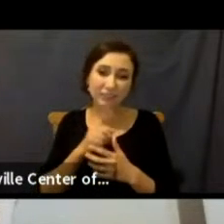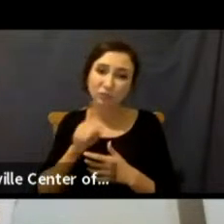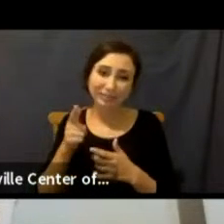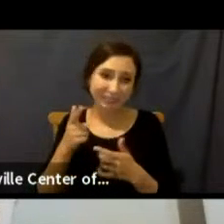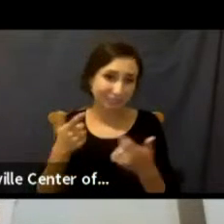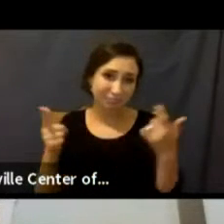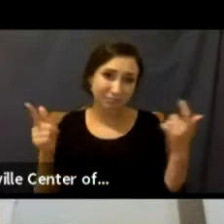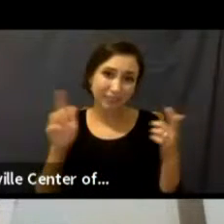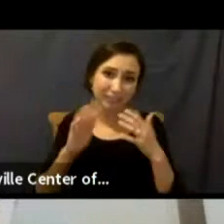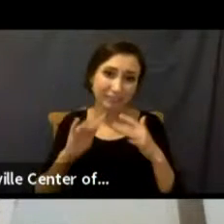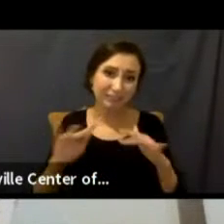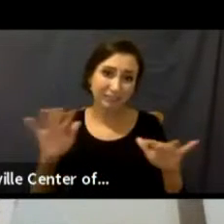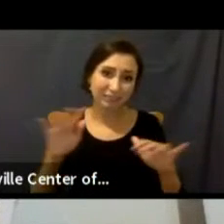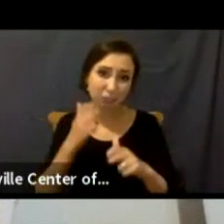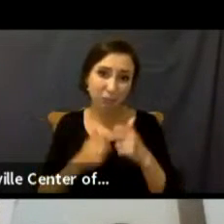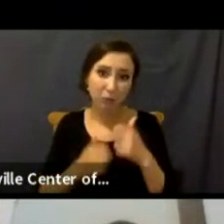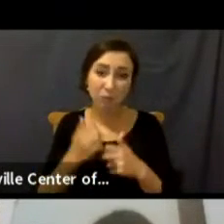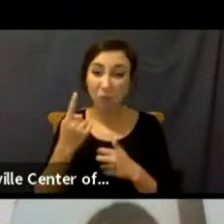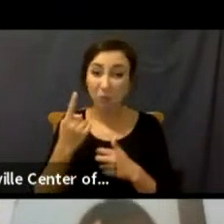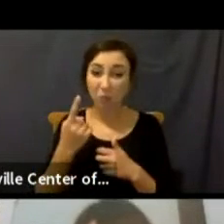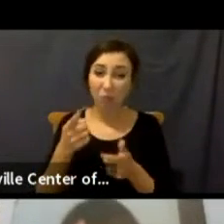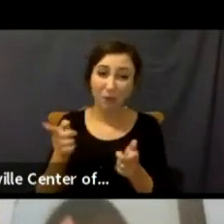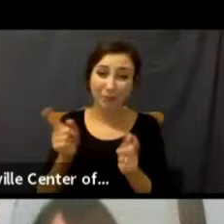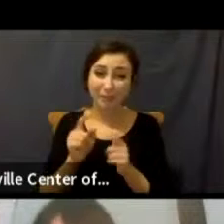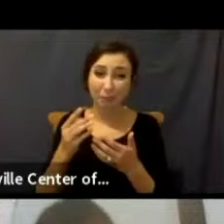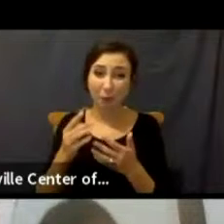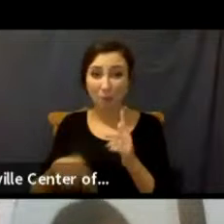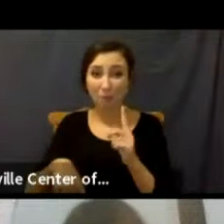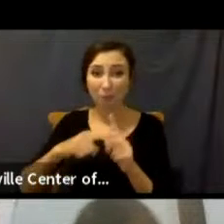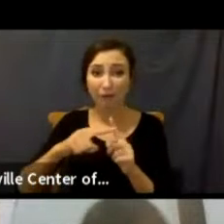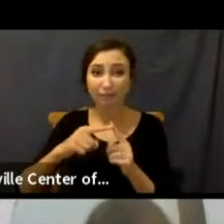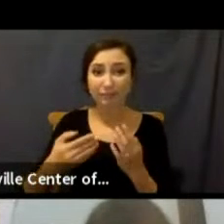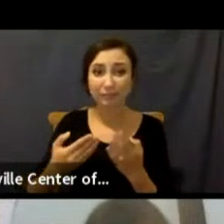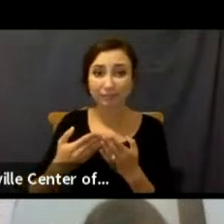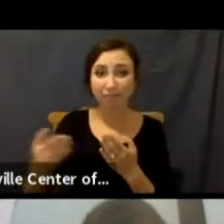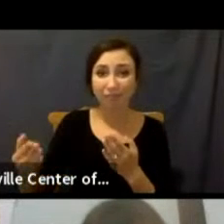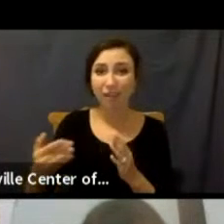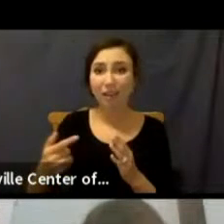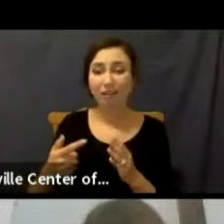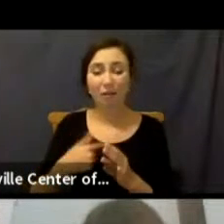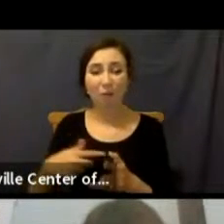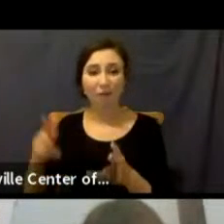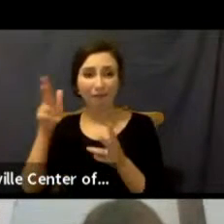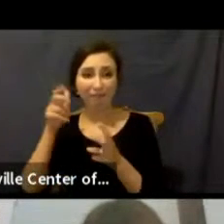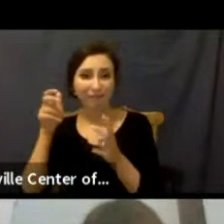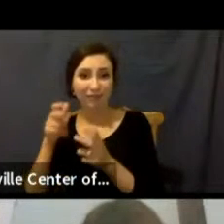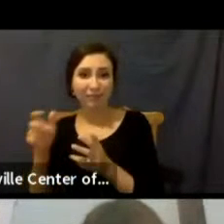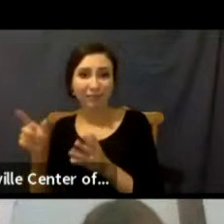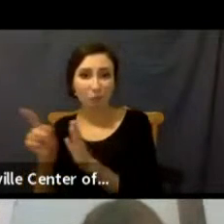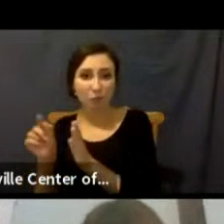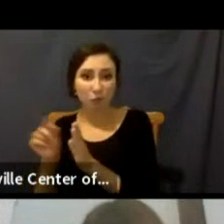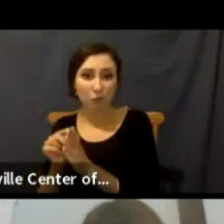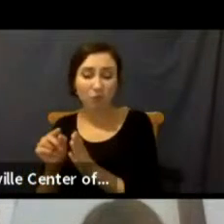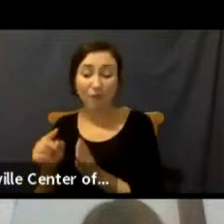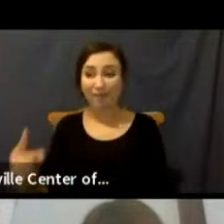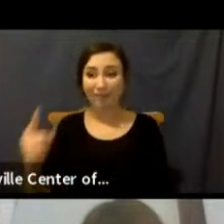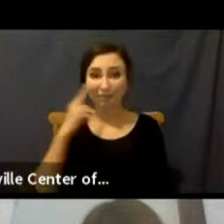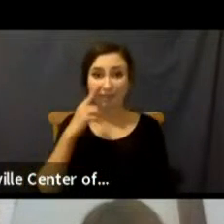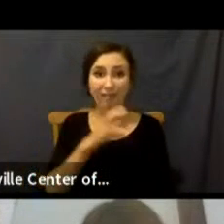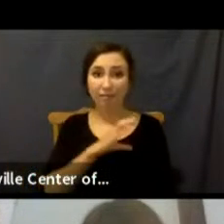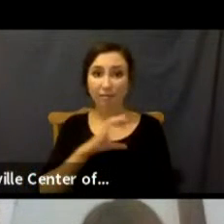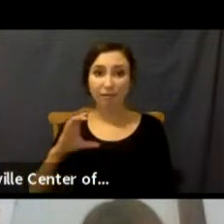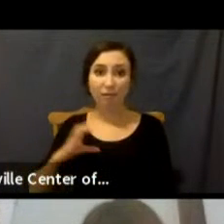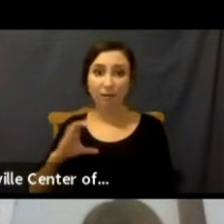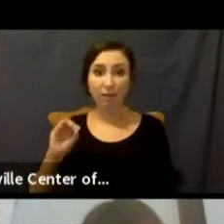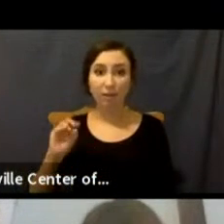One small light at the end of the tunnel, and I was listening to the news this afternoon before I came over, and it appears that our Congress is, winding its